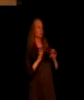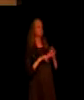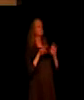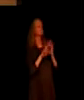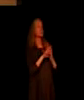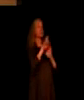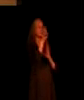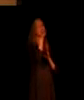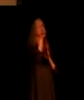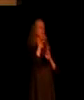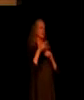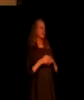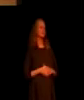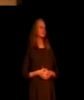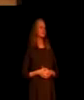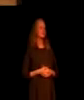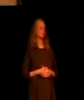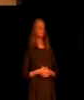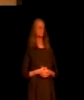day.